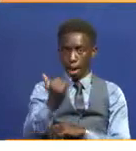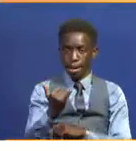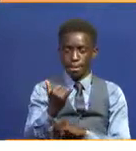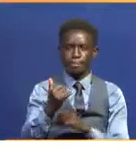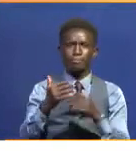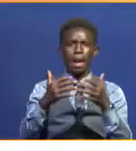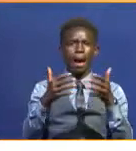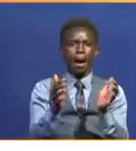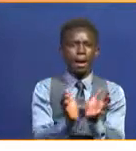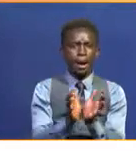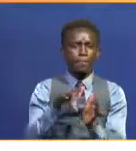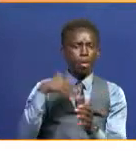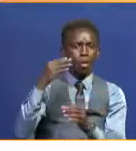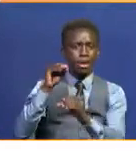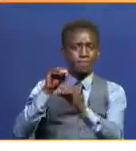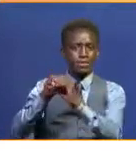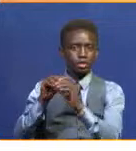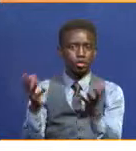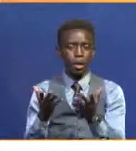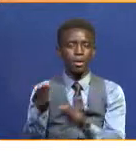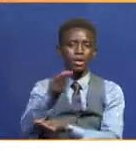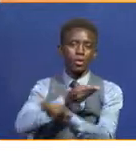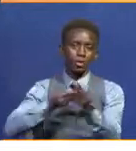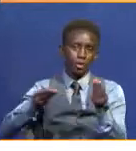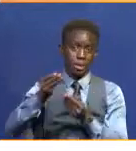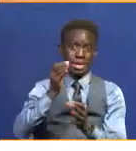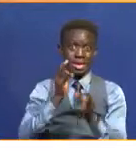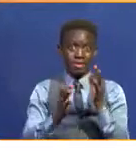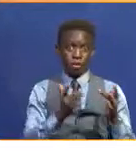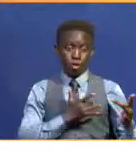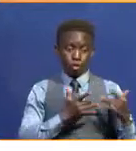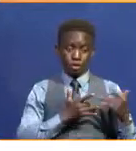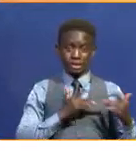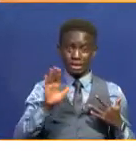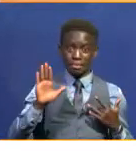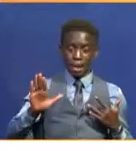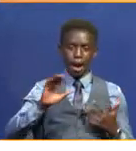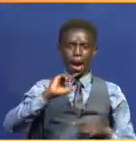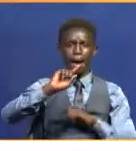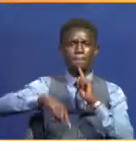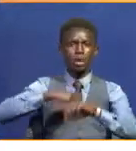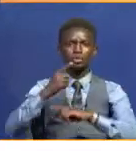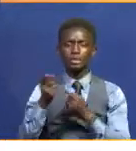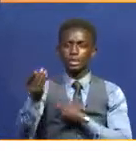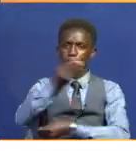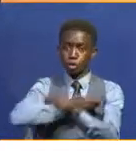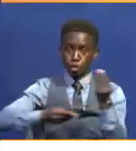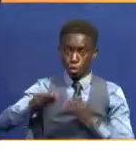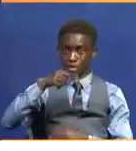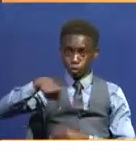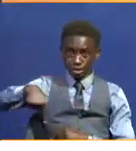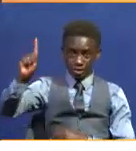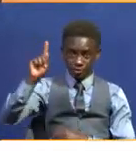invest in the economy. So if there are concerns about the economy itself,